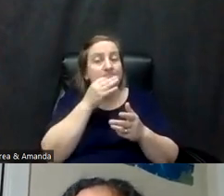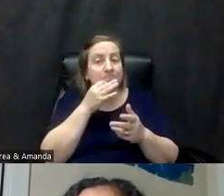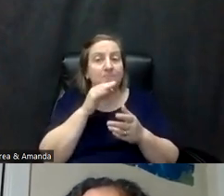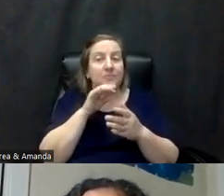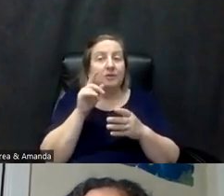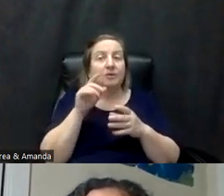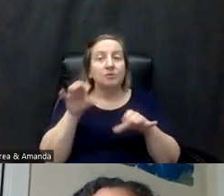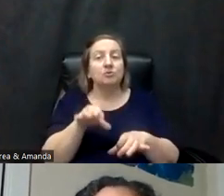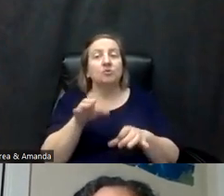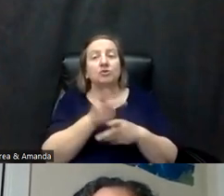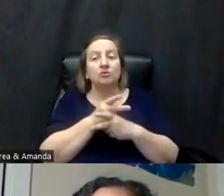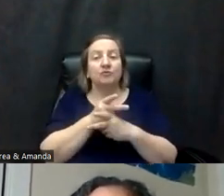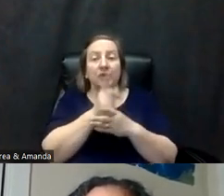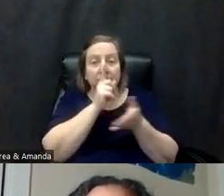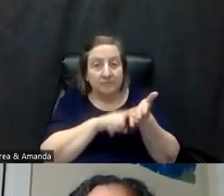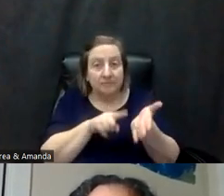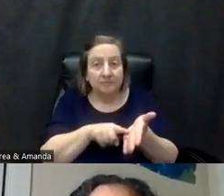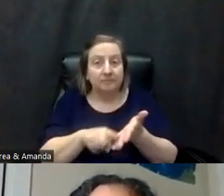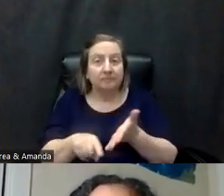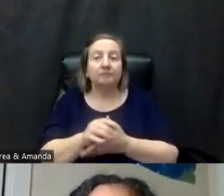conducting supervising investigations,